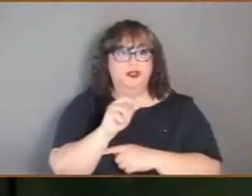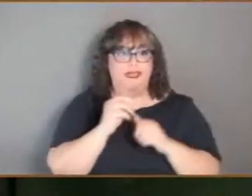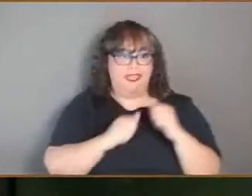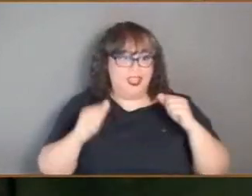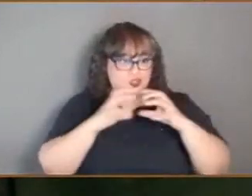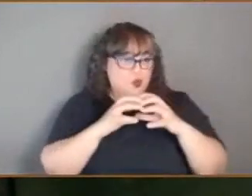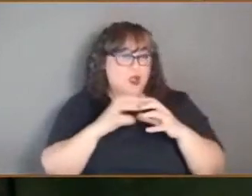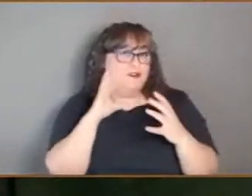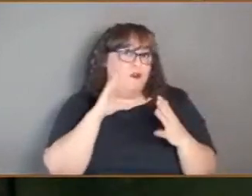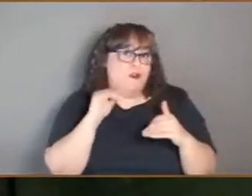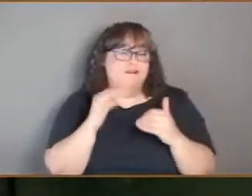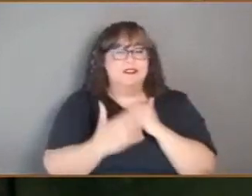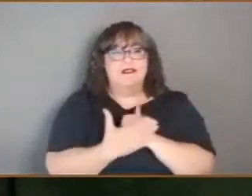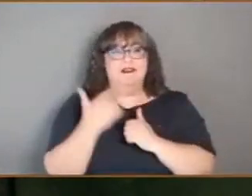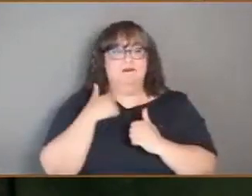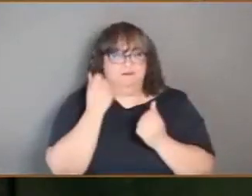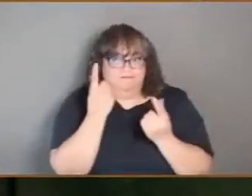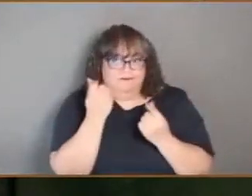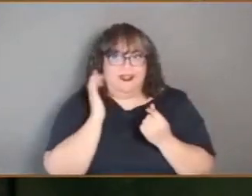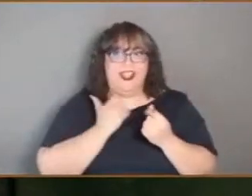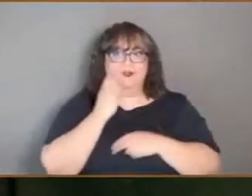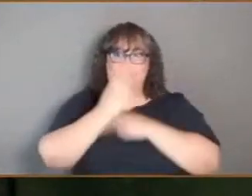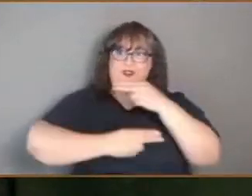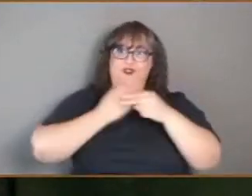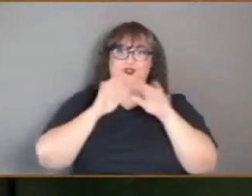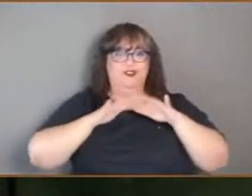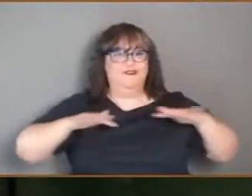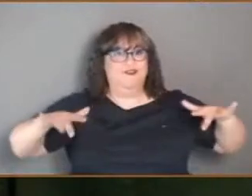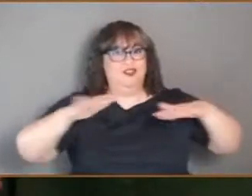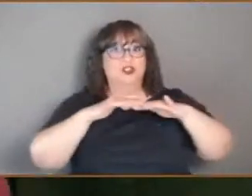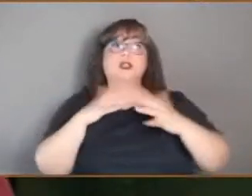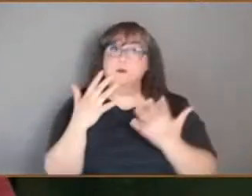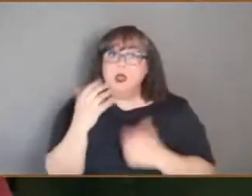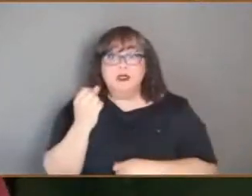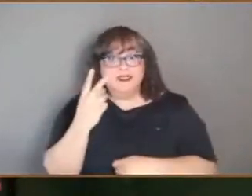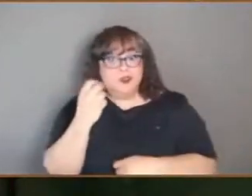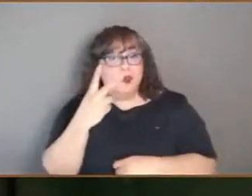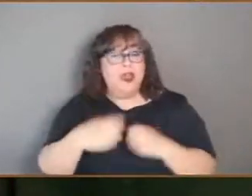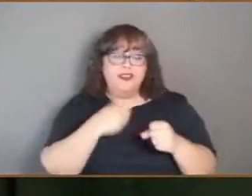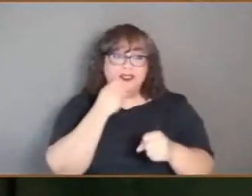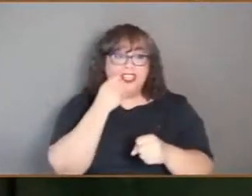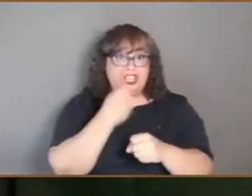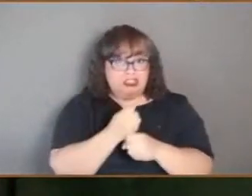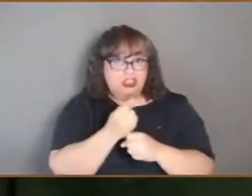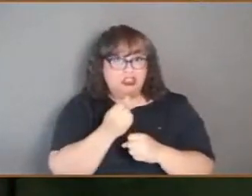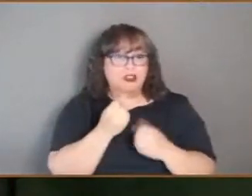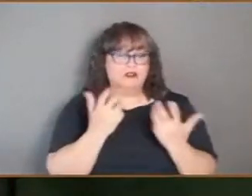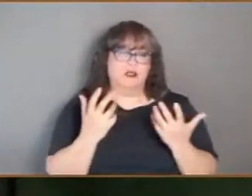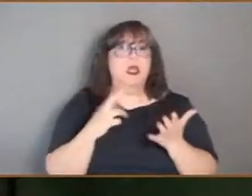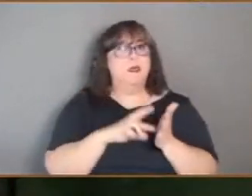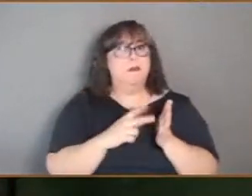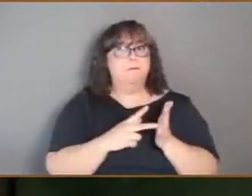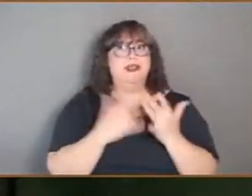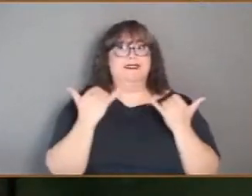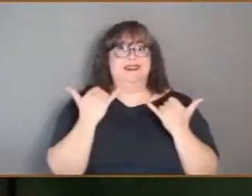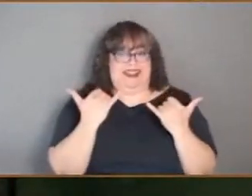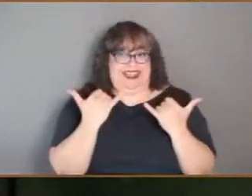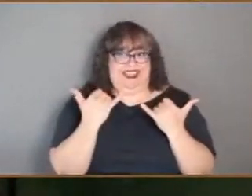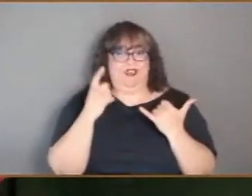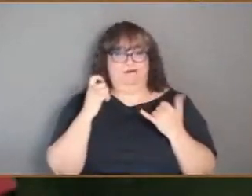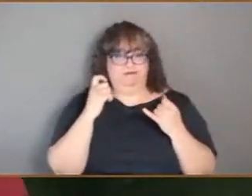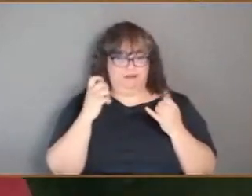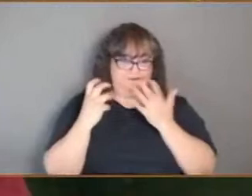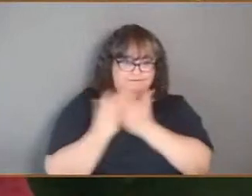a 12-year mission. So that means we really need to start thinking about training the next generation of scientists and